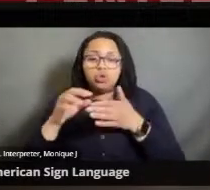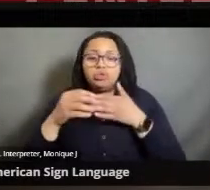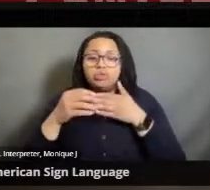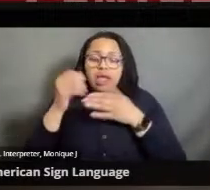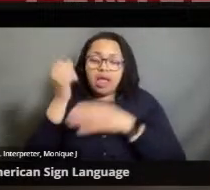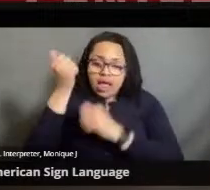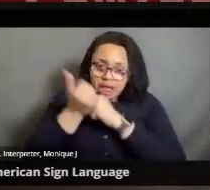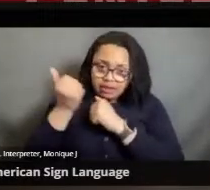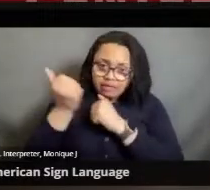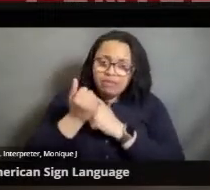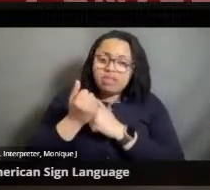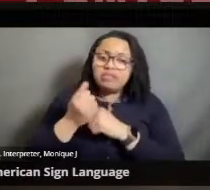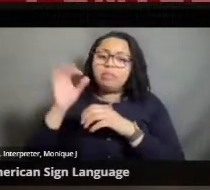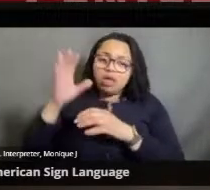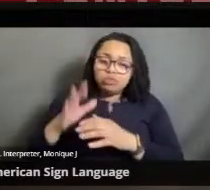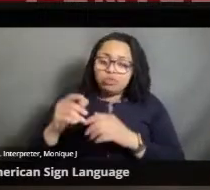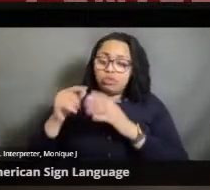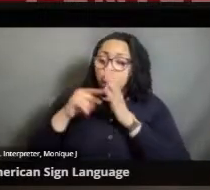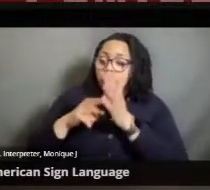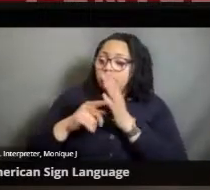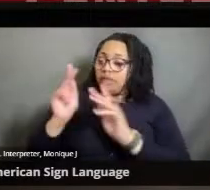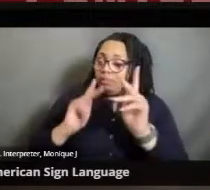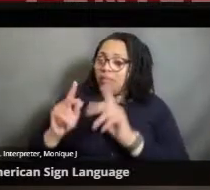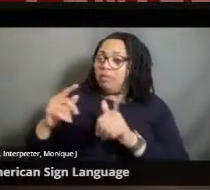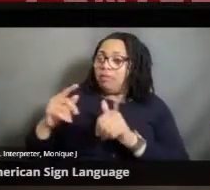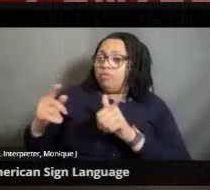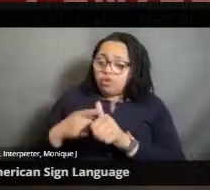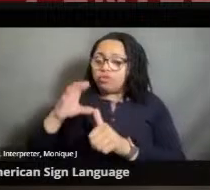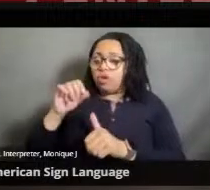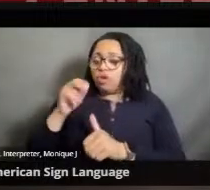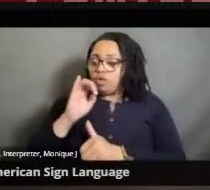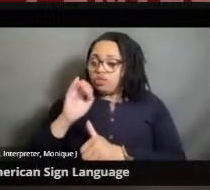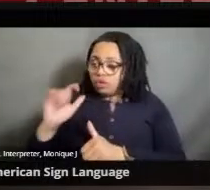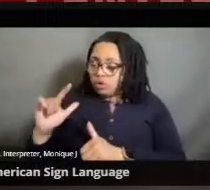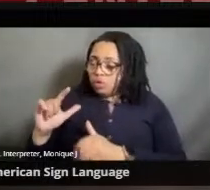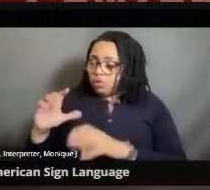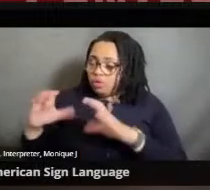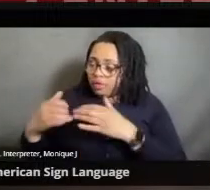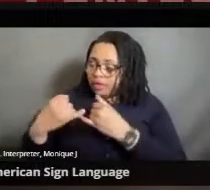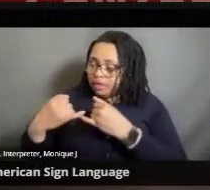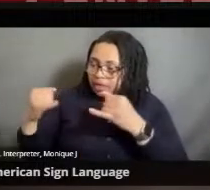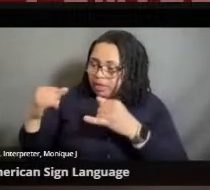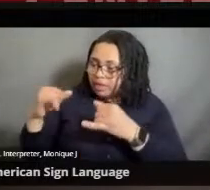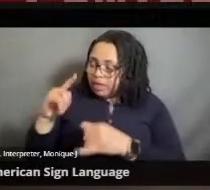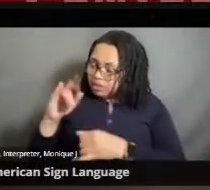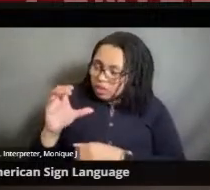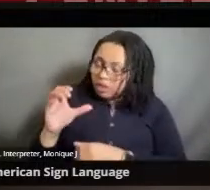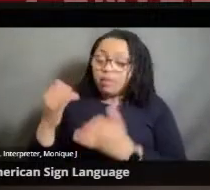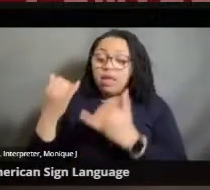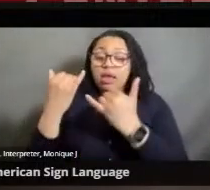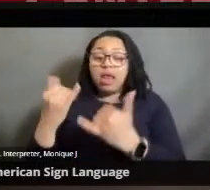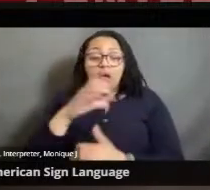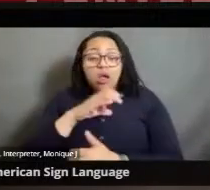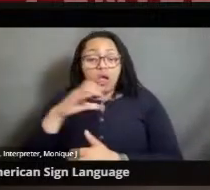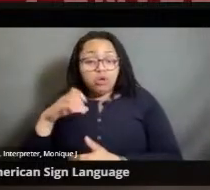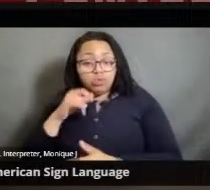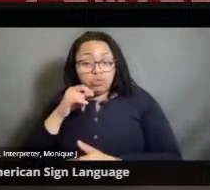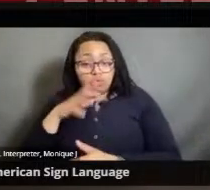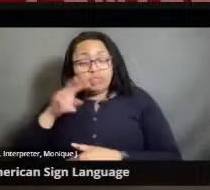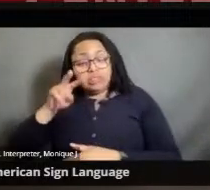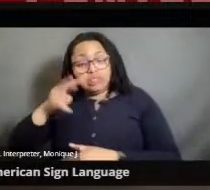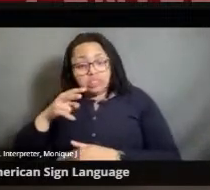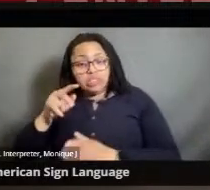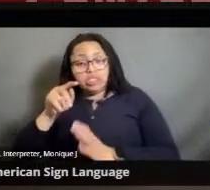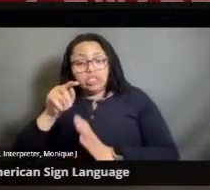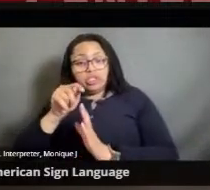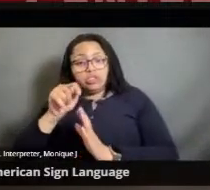representing the people of Missouri's 1st Congressional District. Congresswoman Cori is in her second term in the United States House of